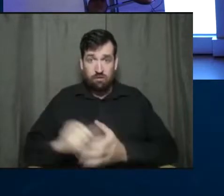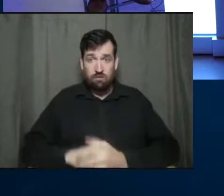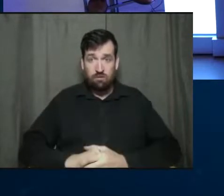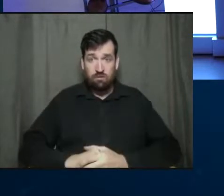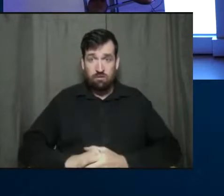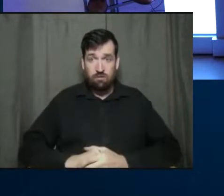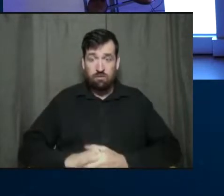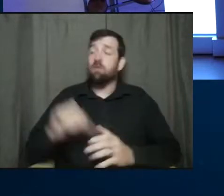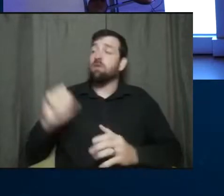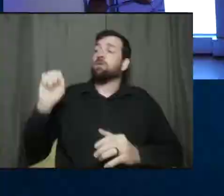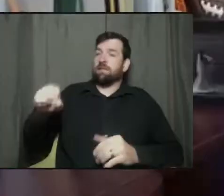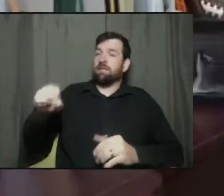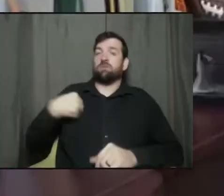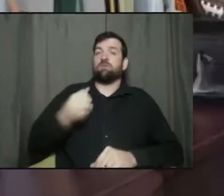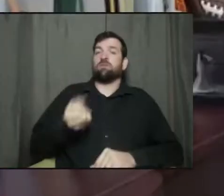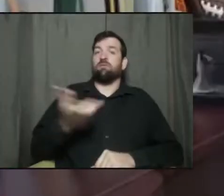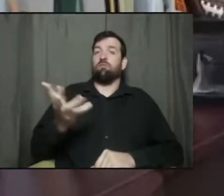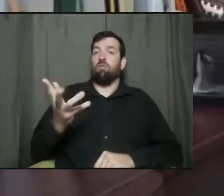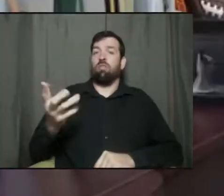Yeah, several. I did